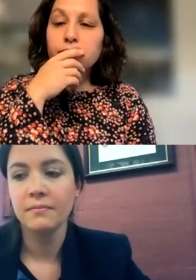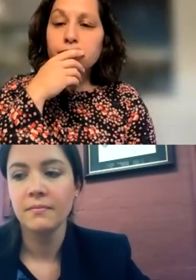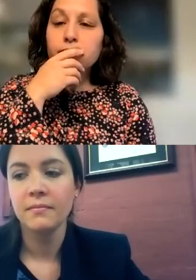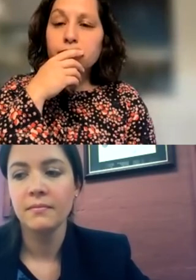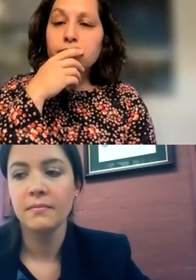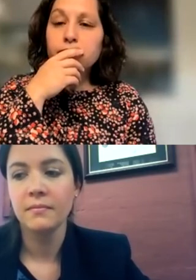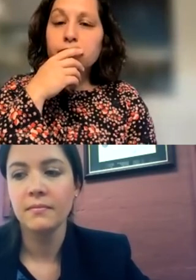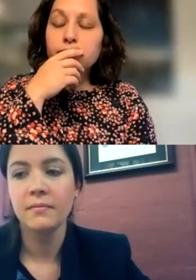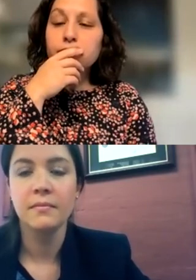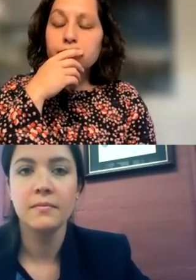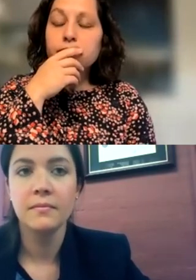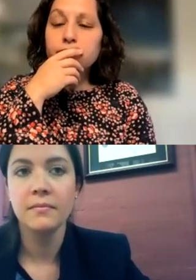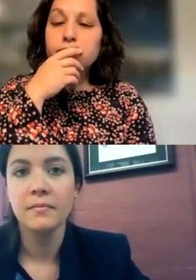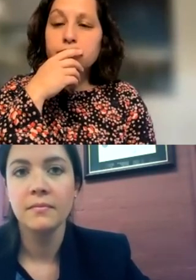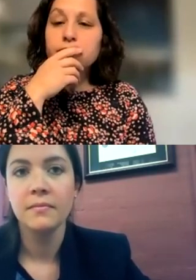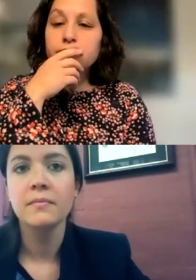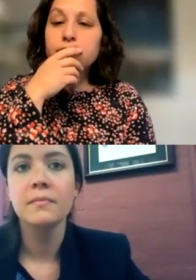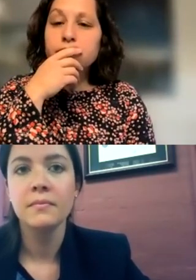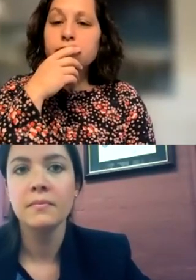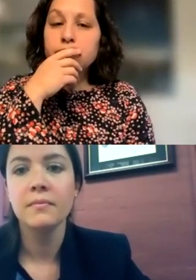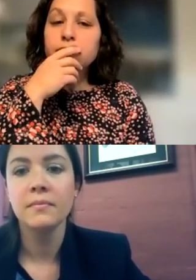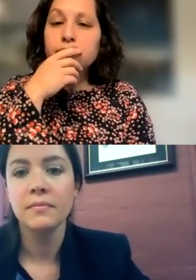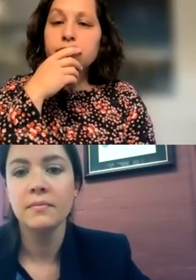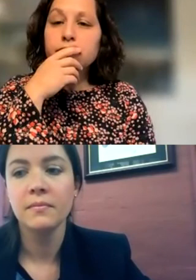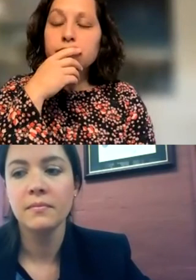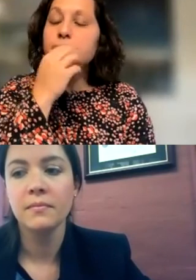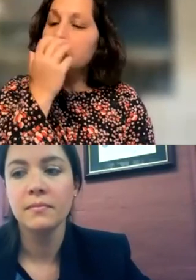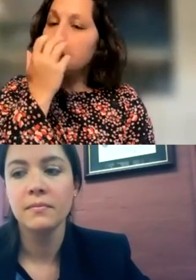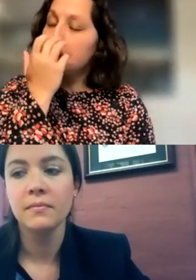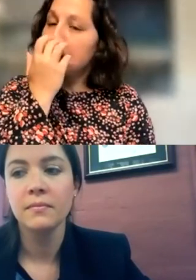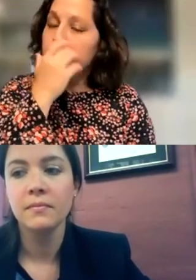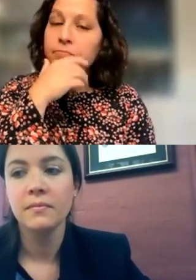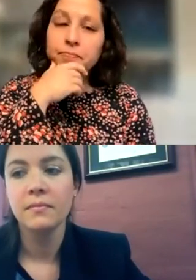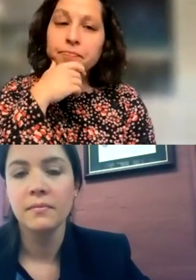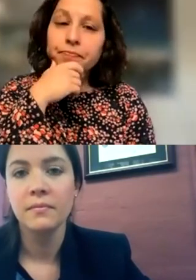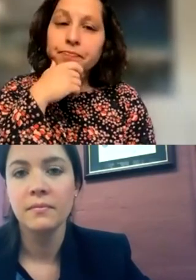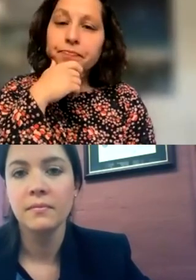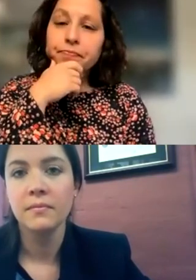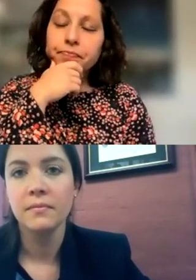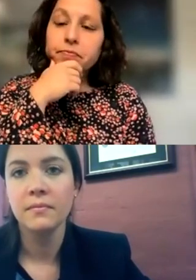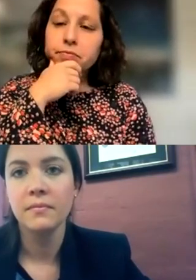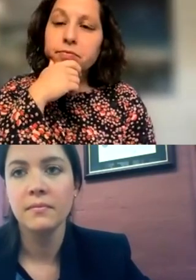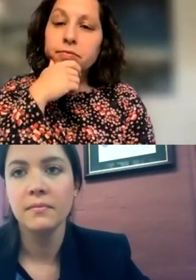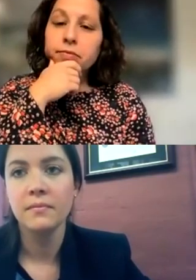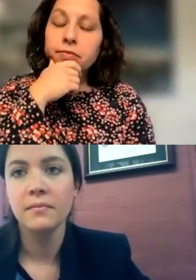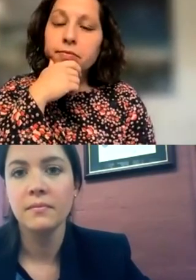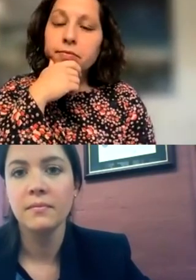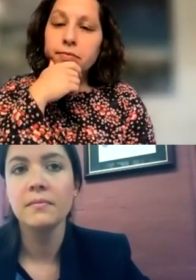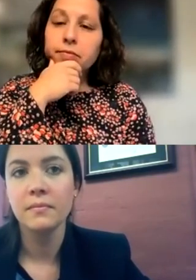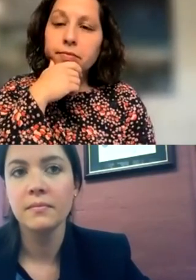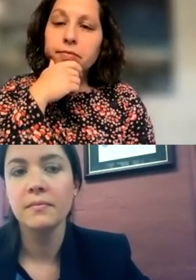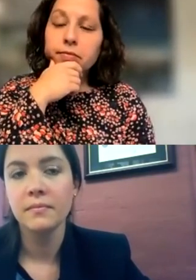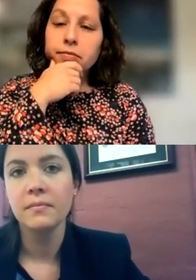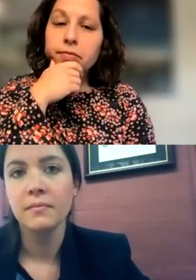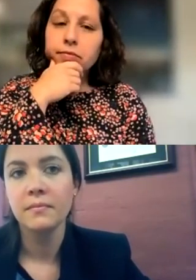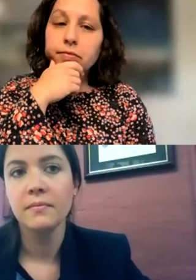you know, I heard from Dr. So-and-so, this was really valuable. And they sign themselves up. Mm-hmm.